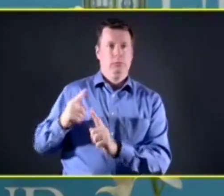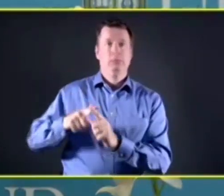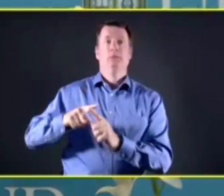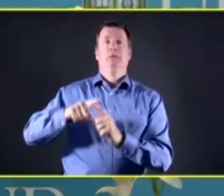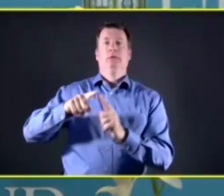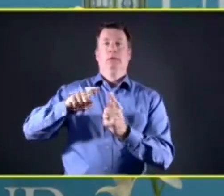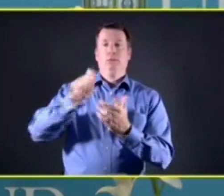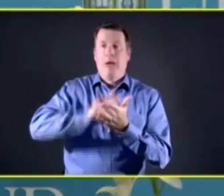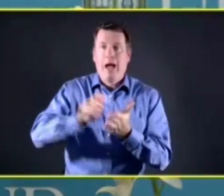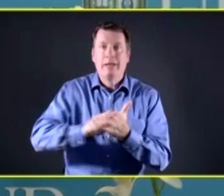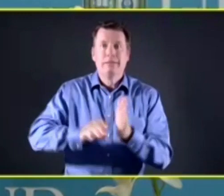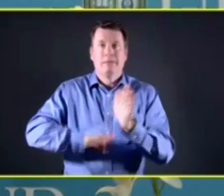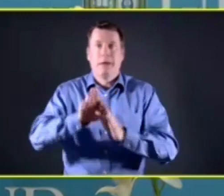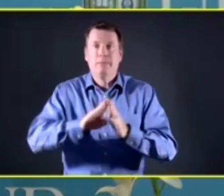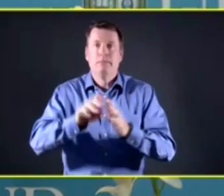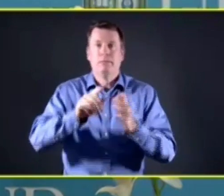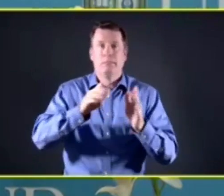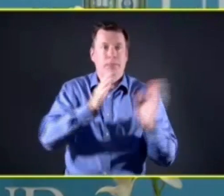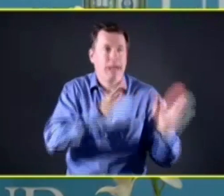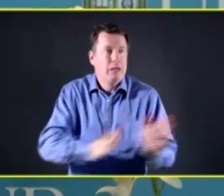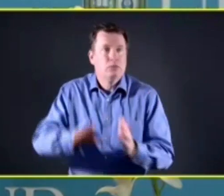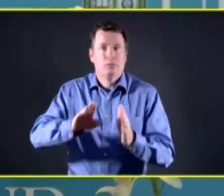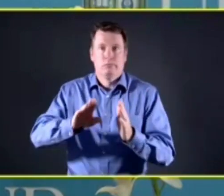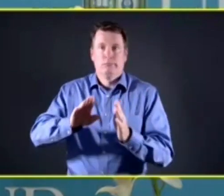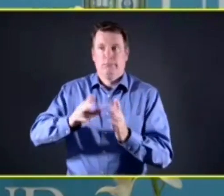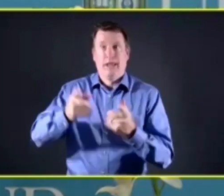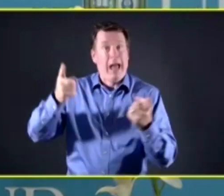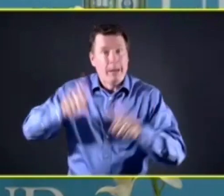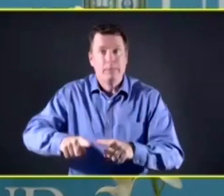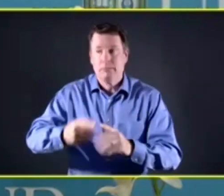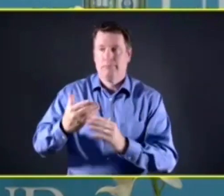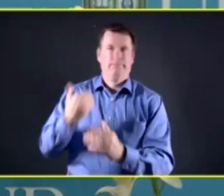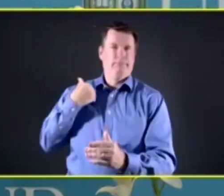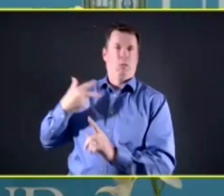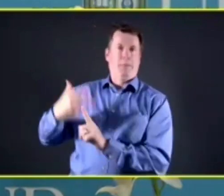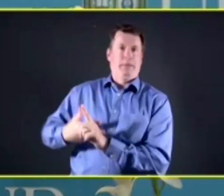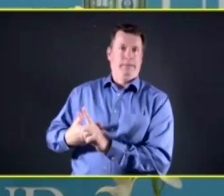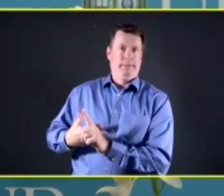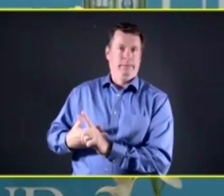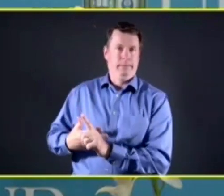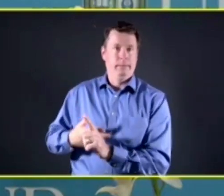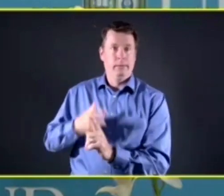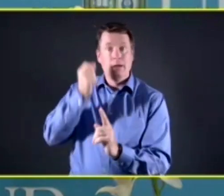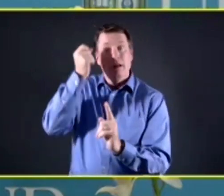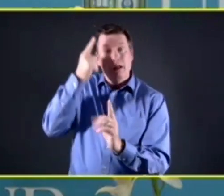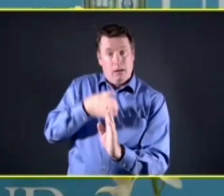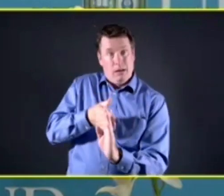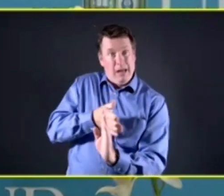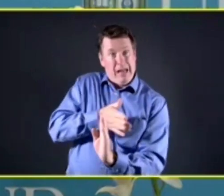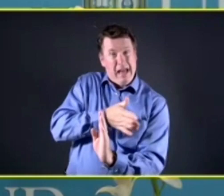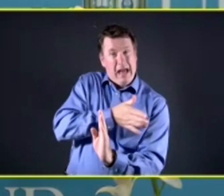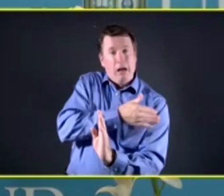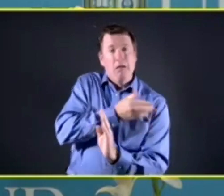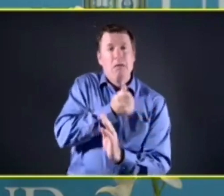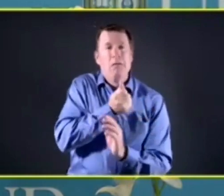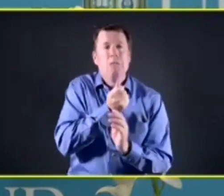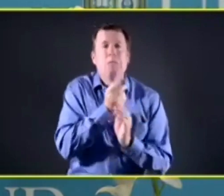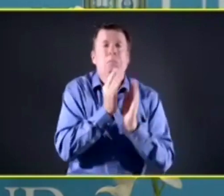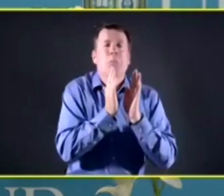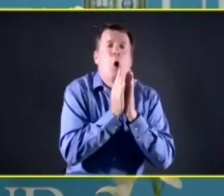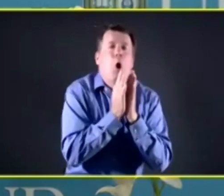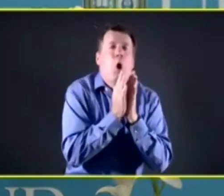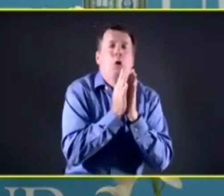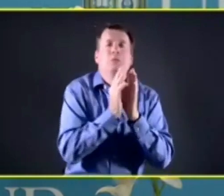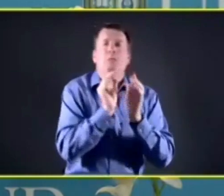And it looked quite encouraging with the very small studies, but as usual, when you are